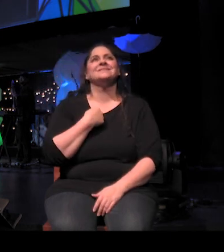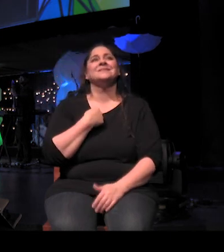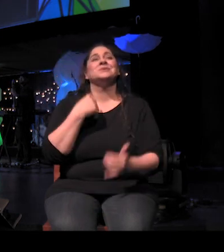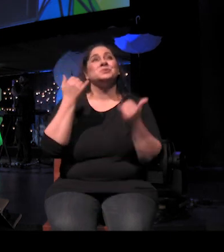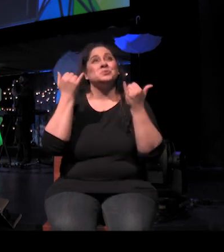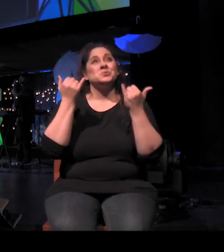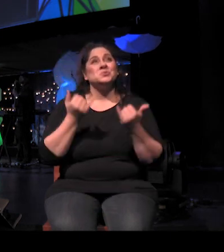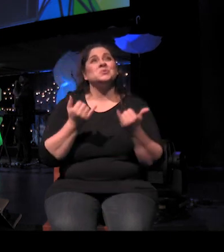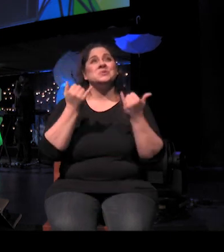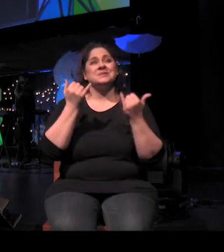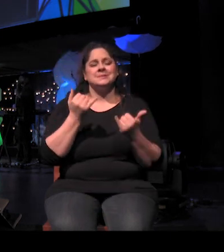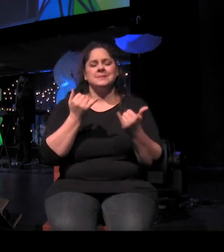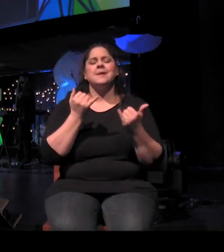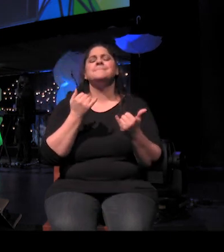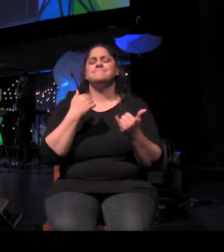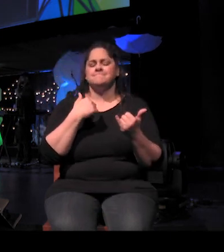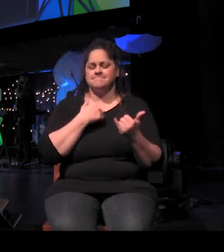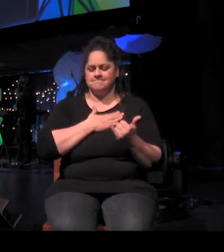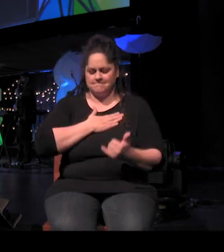Today, I repent of my sins.